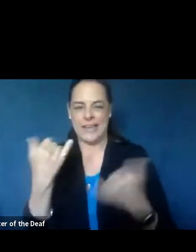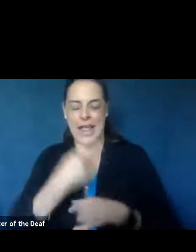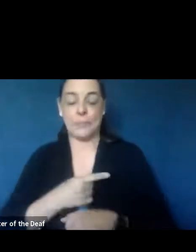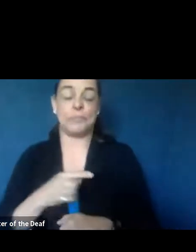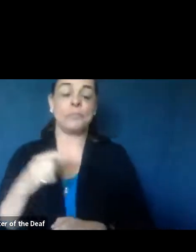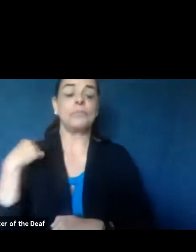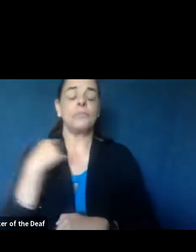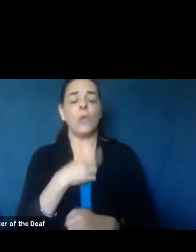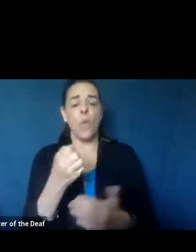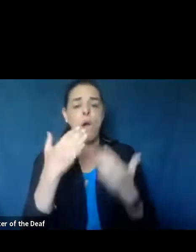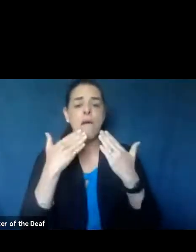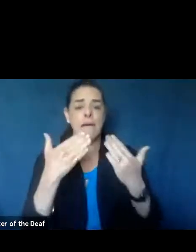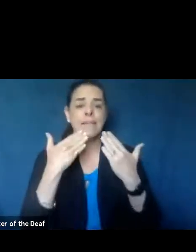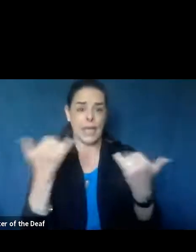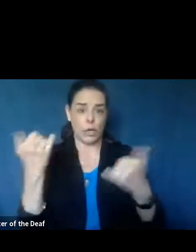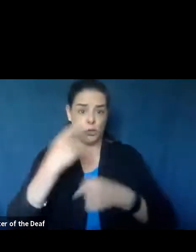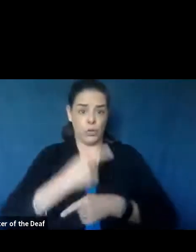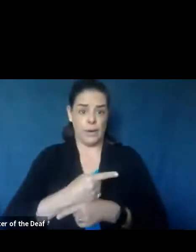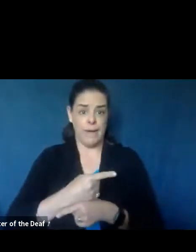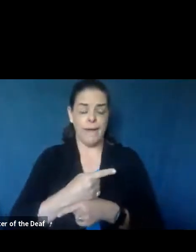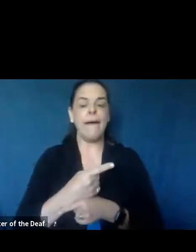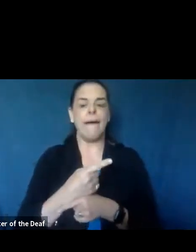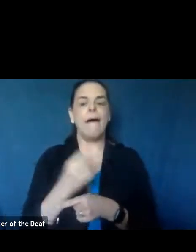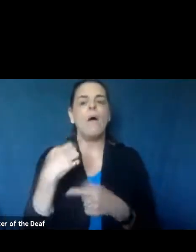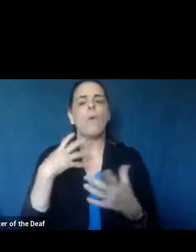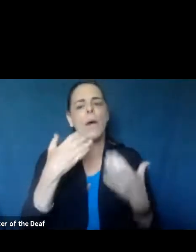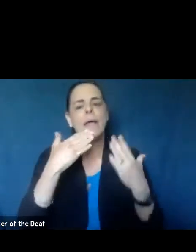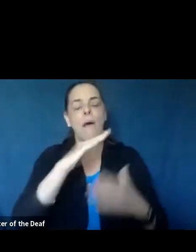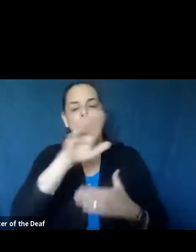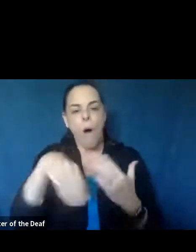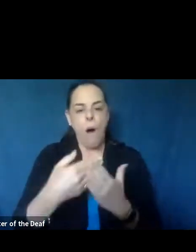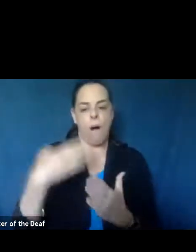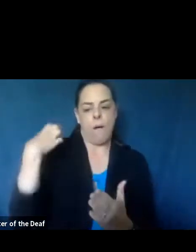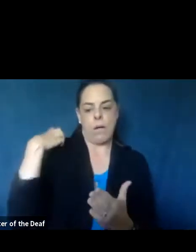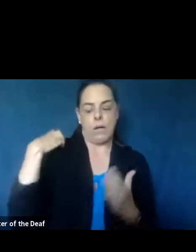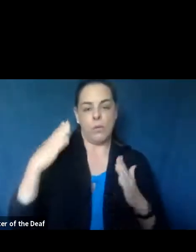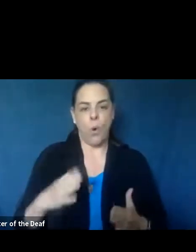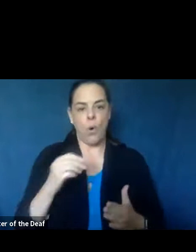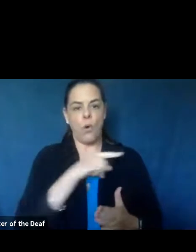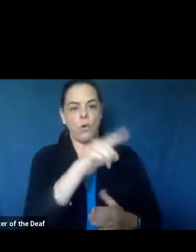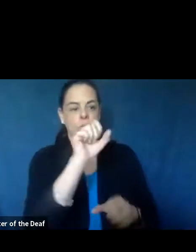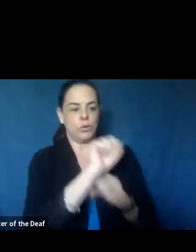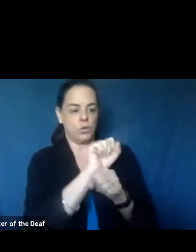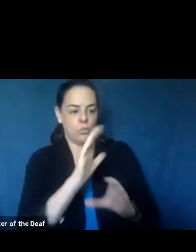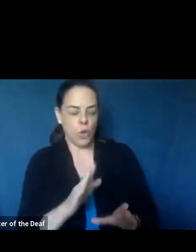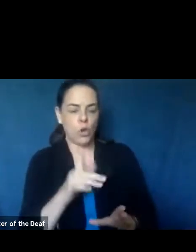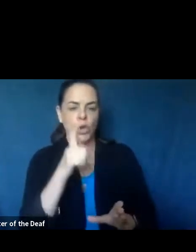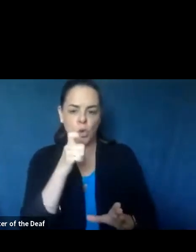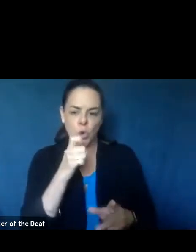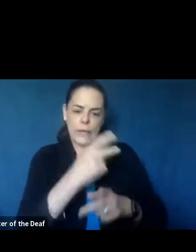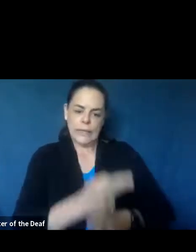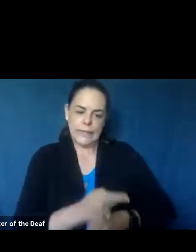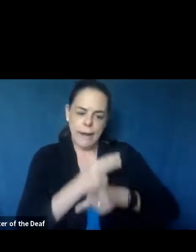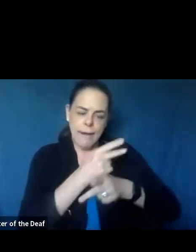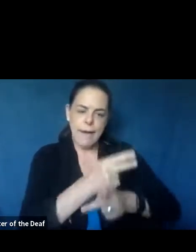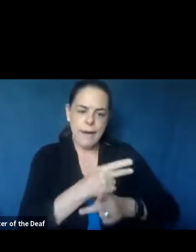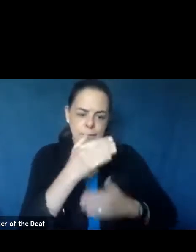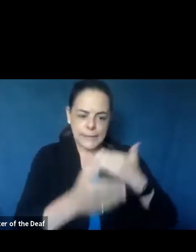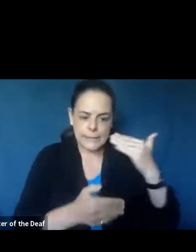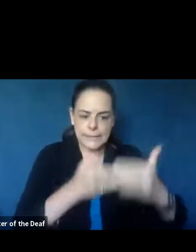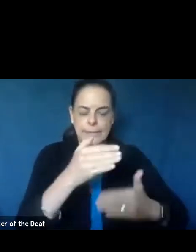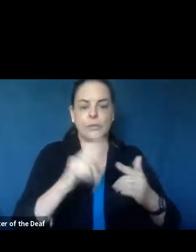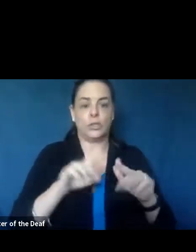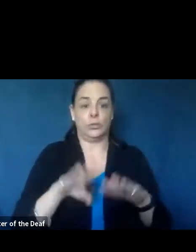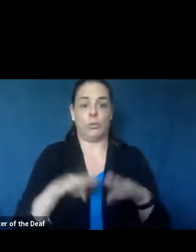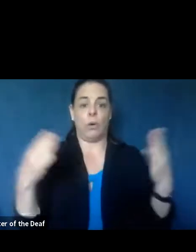of gratitude again today is for all employers and employees who are taking measured steps to safely reopen for the public.